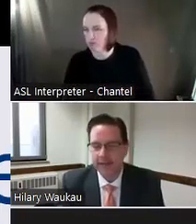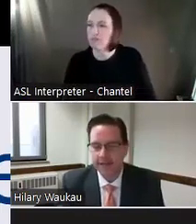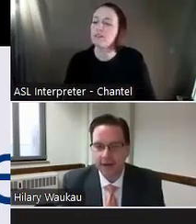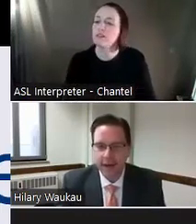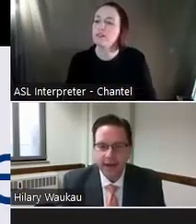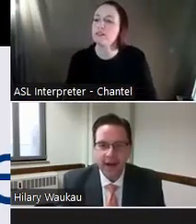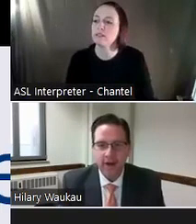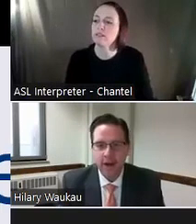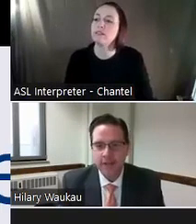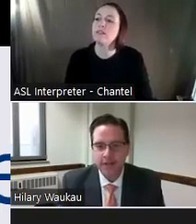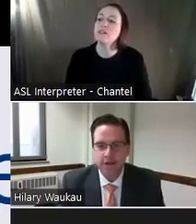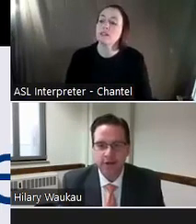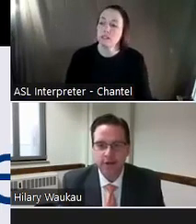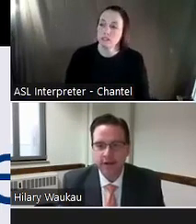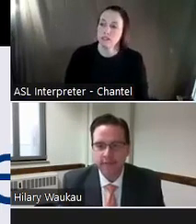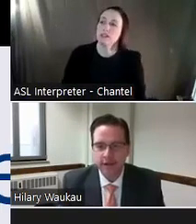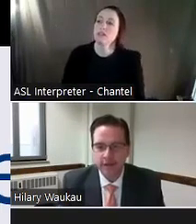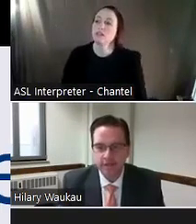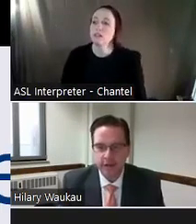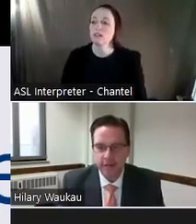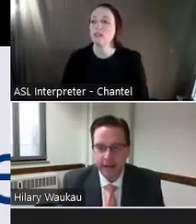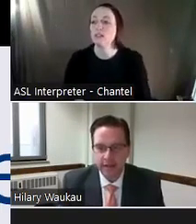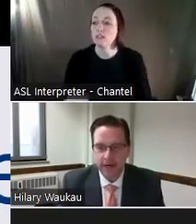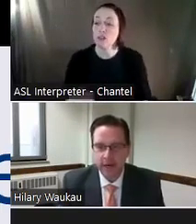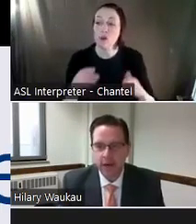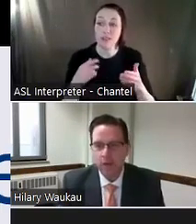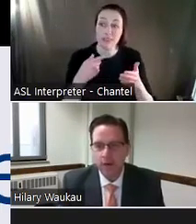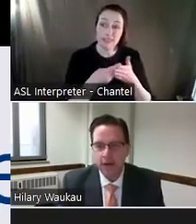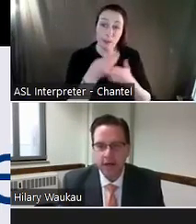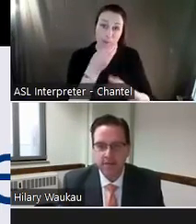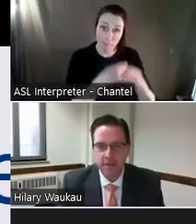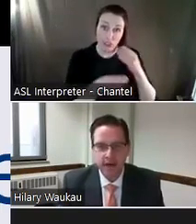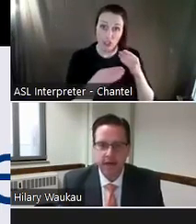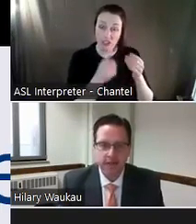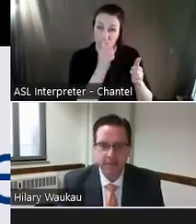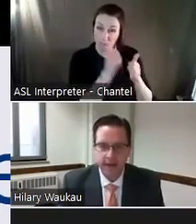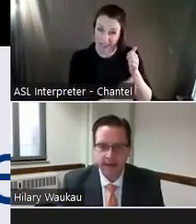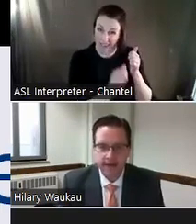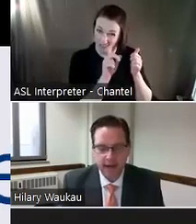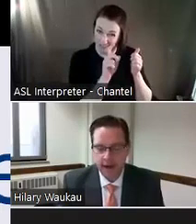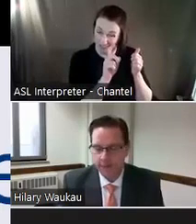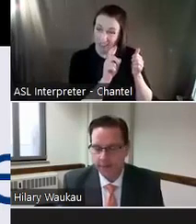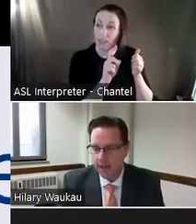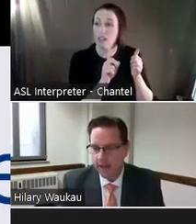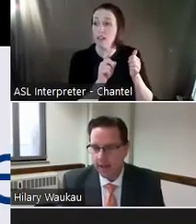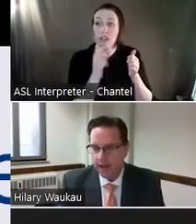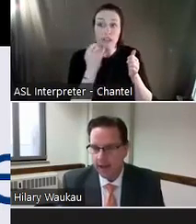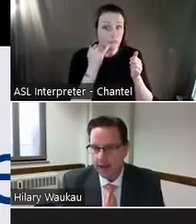I'll just take this one. Question is, do we envision this budget passing? What cuts might we expect?